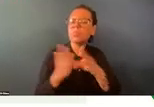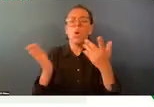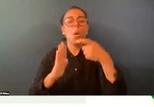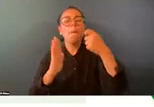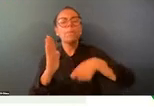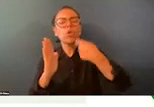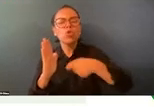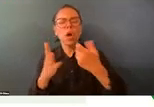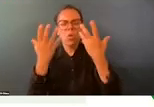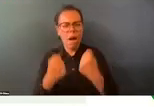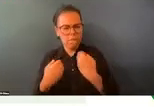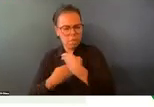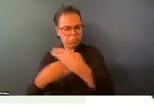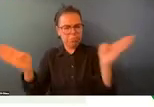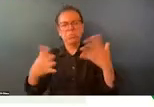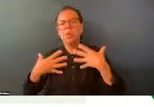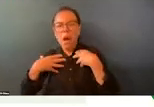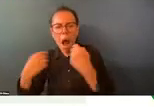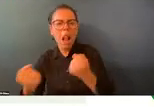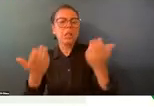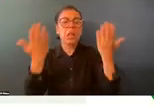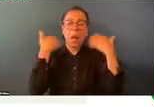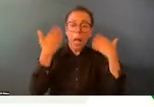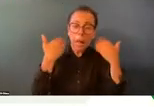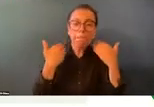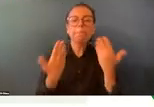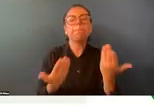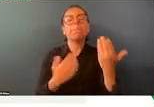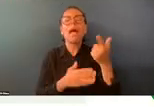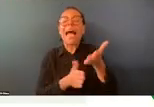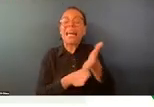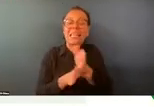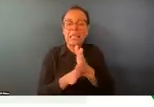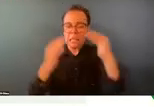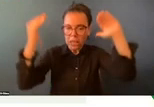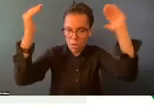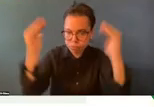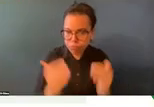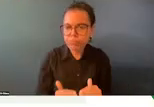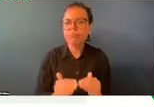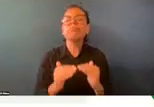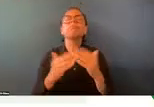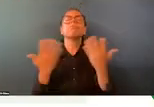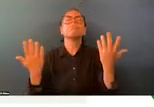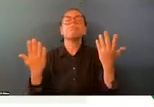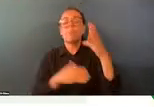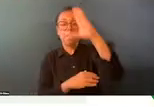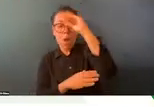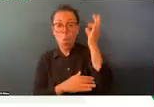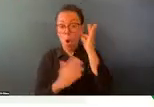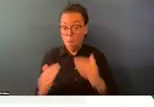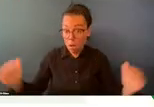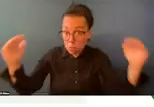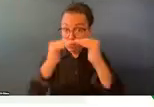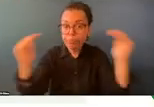Equidev's current portfolio includes projects on public health, war, climate change, risk reduction, and gender mainstreaming. Next